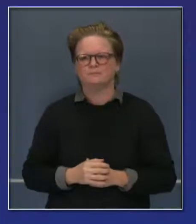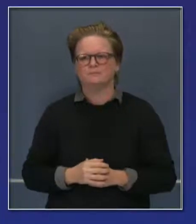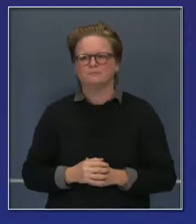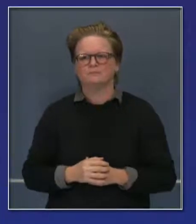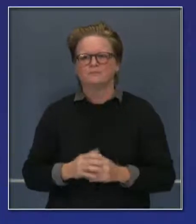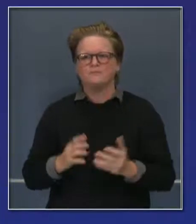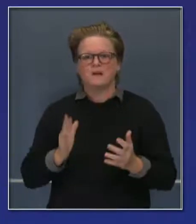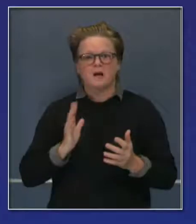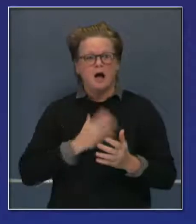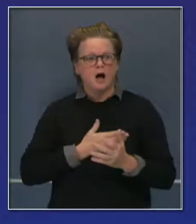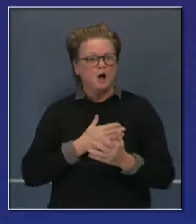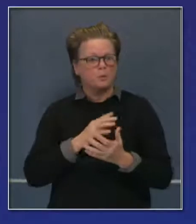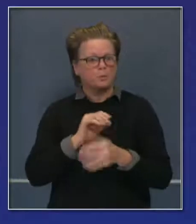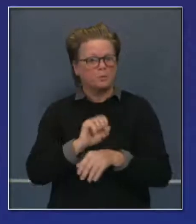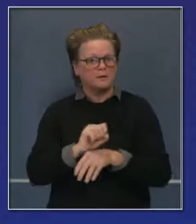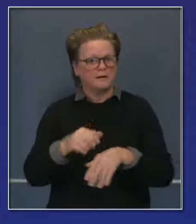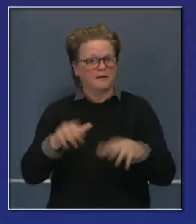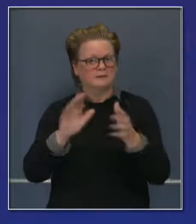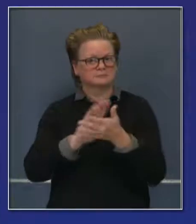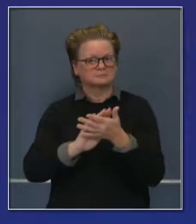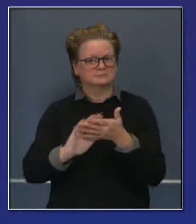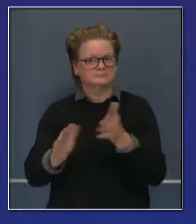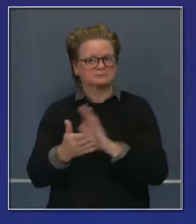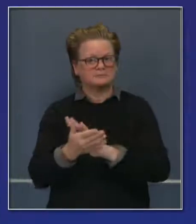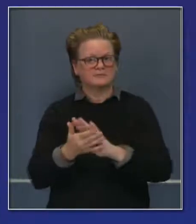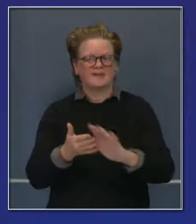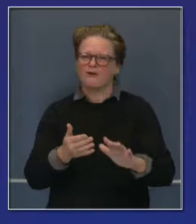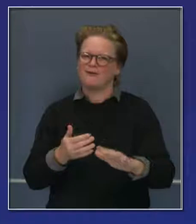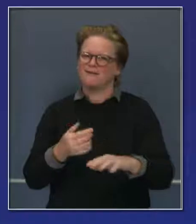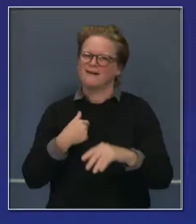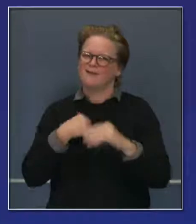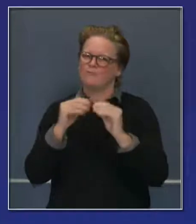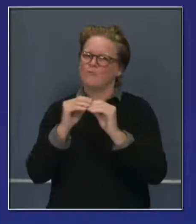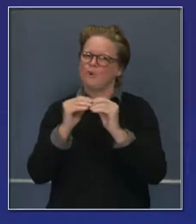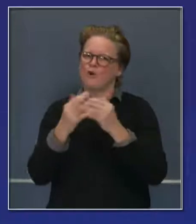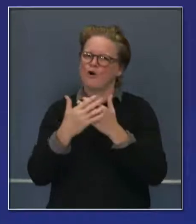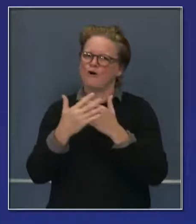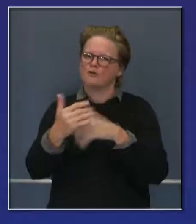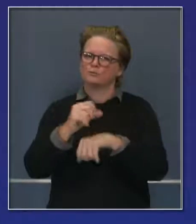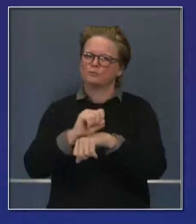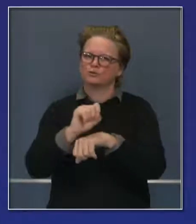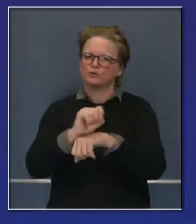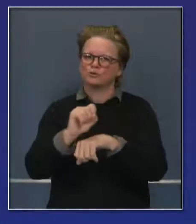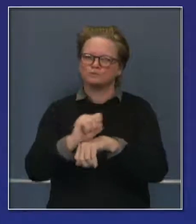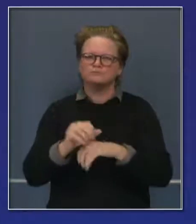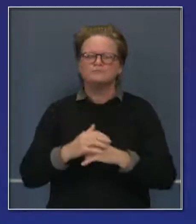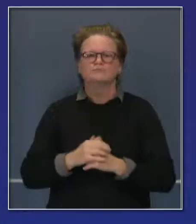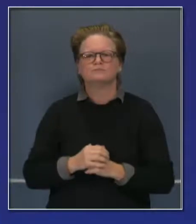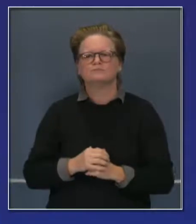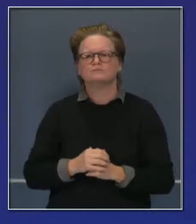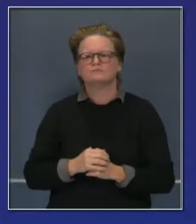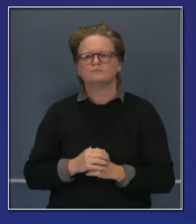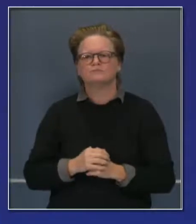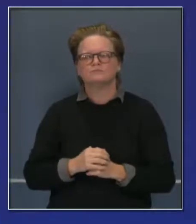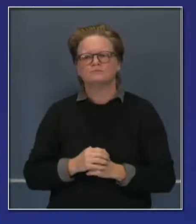doing and the work we look forward to advancing with the current administration through their transition, because they'll be here